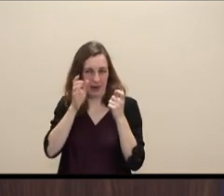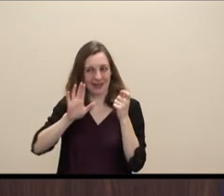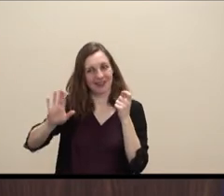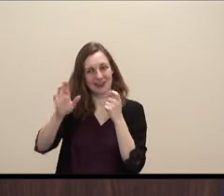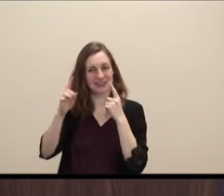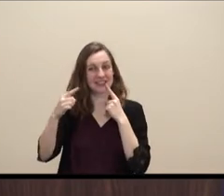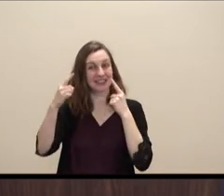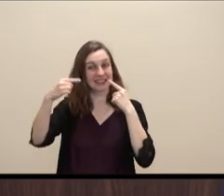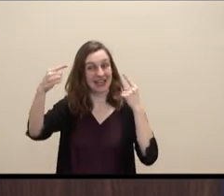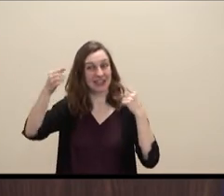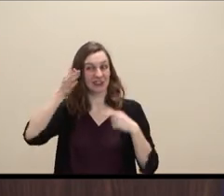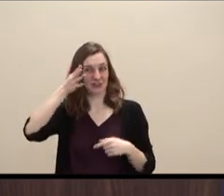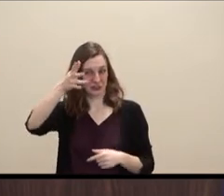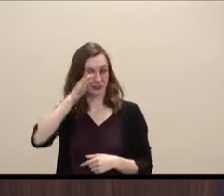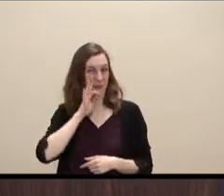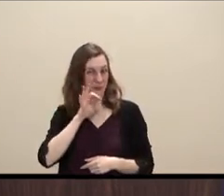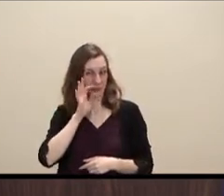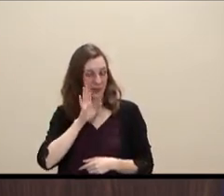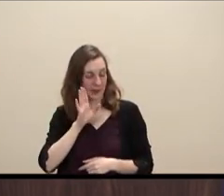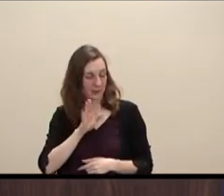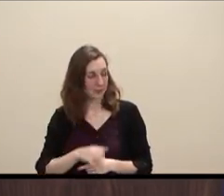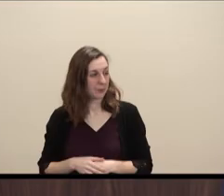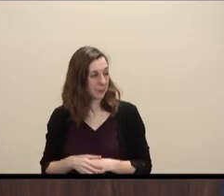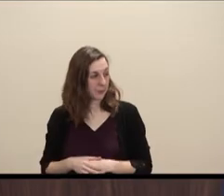in a future month. Thank you so much.